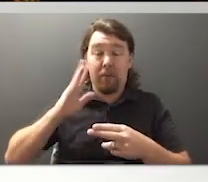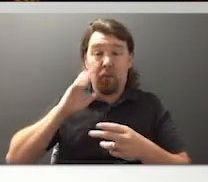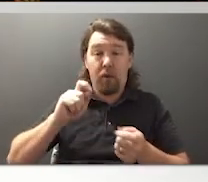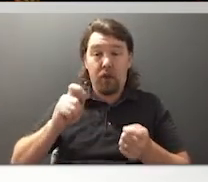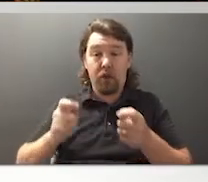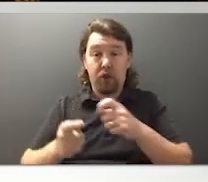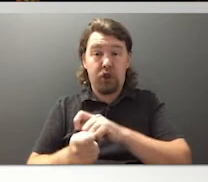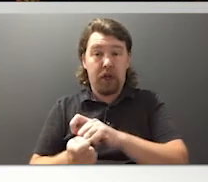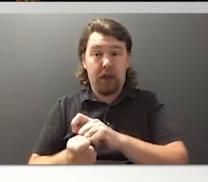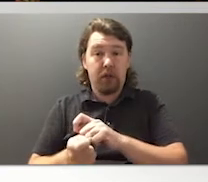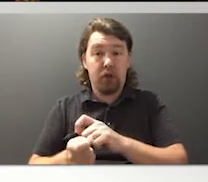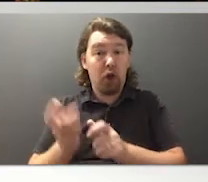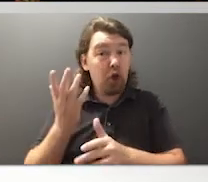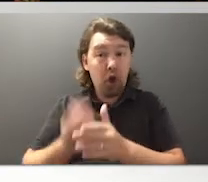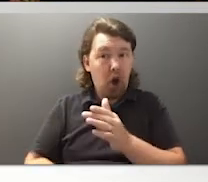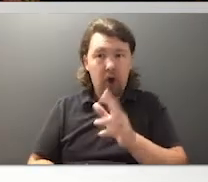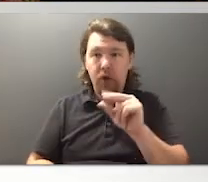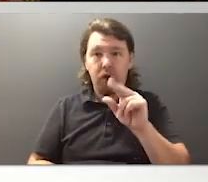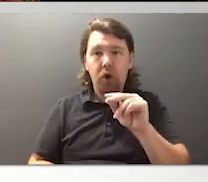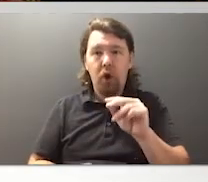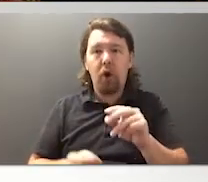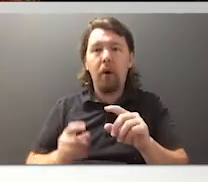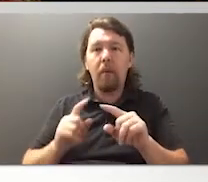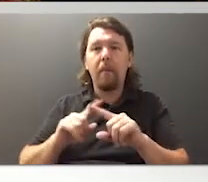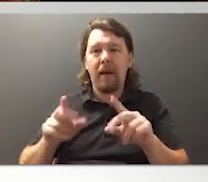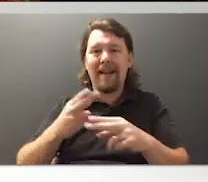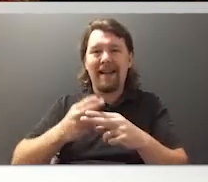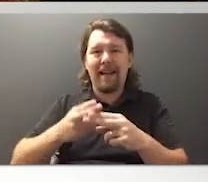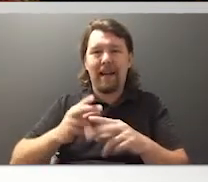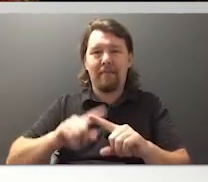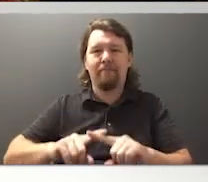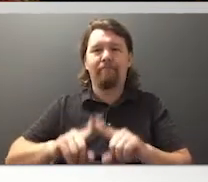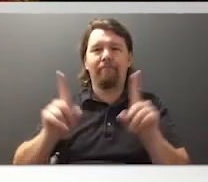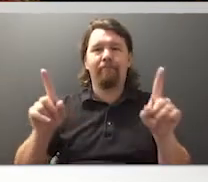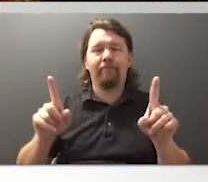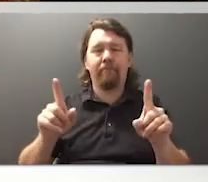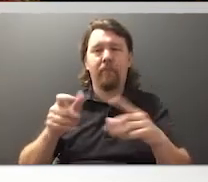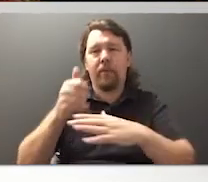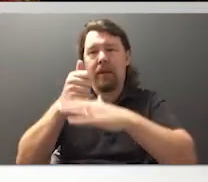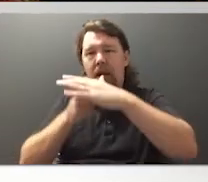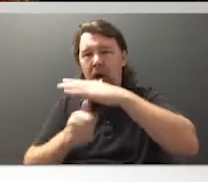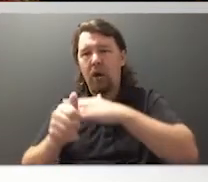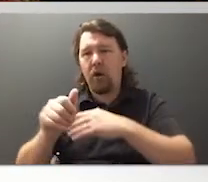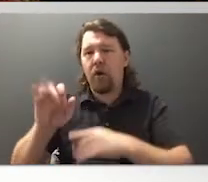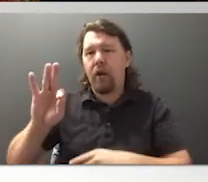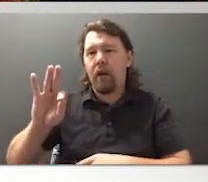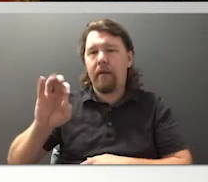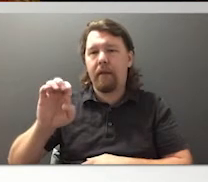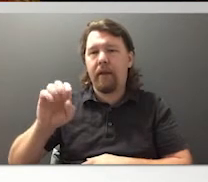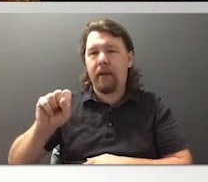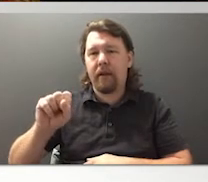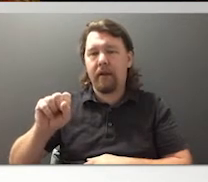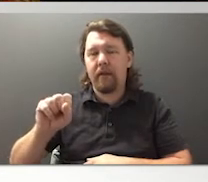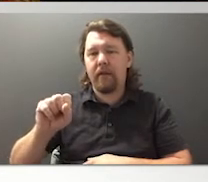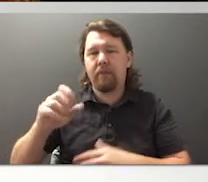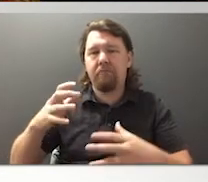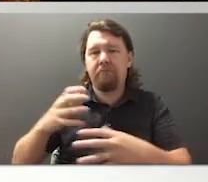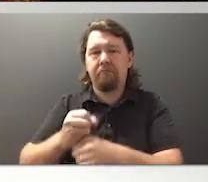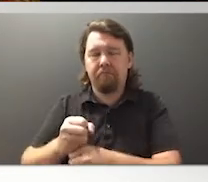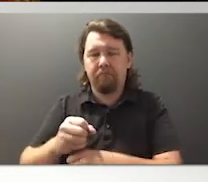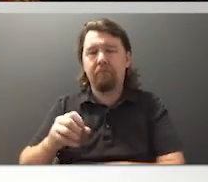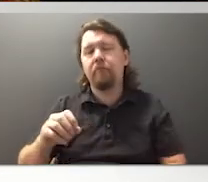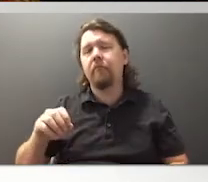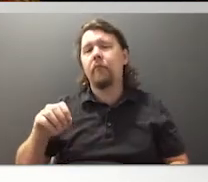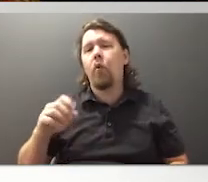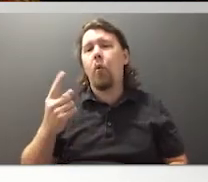Gardner is not going away. It is now just simply going to be housed under FES as the one scholarship arm